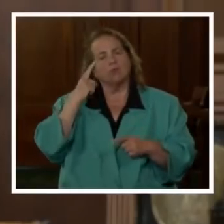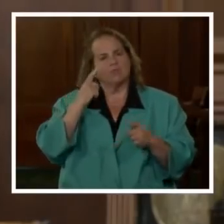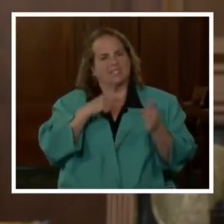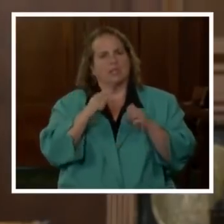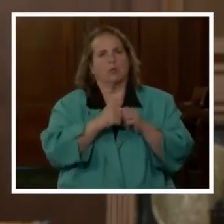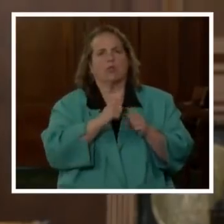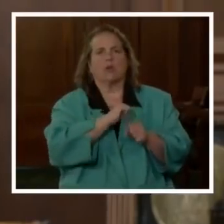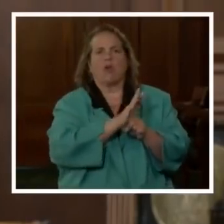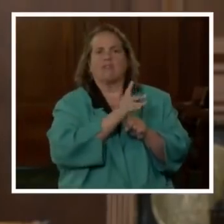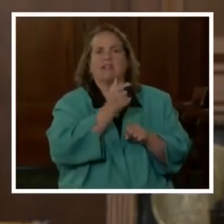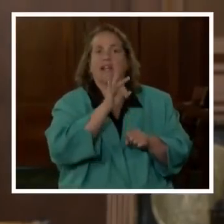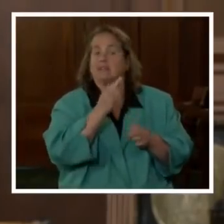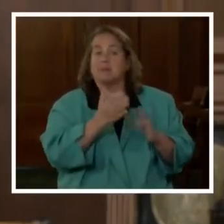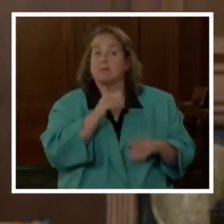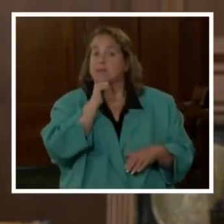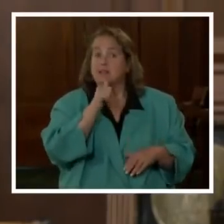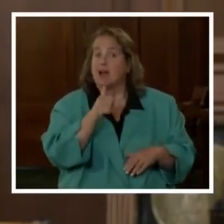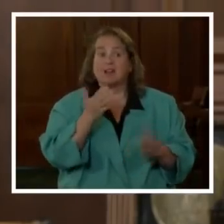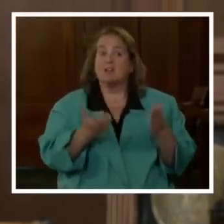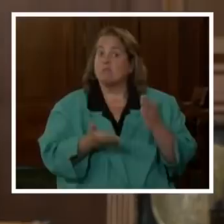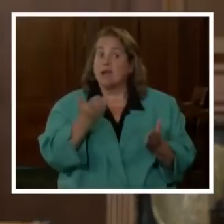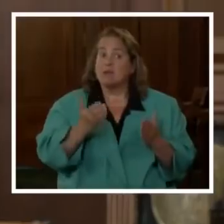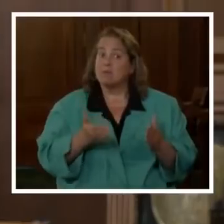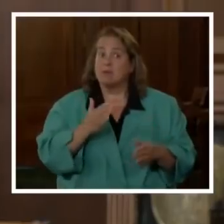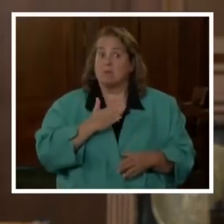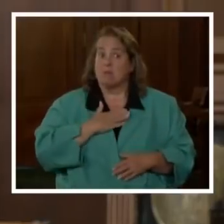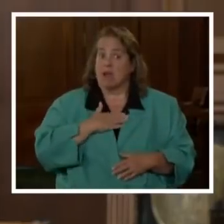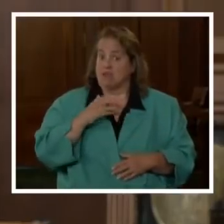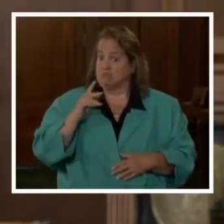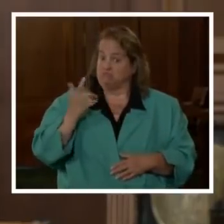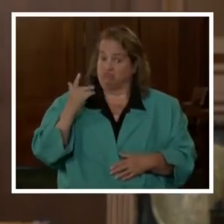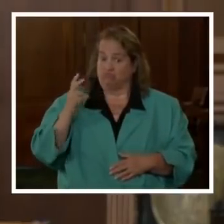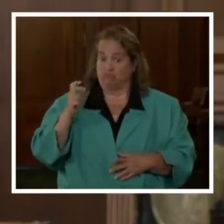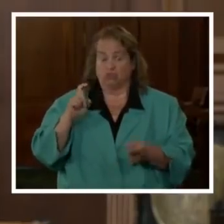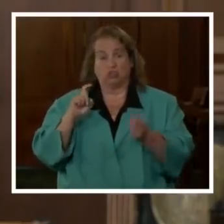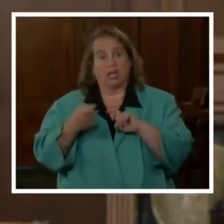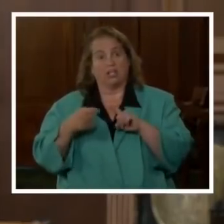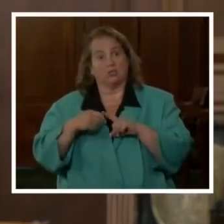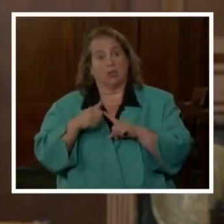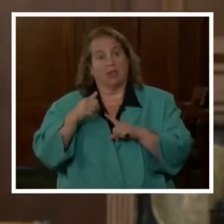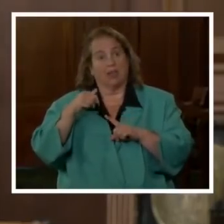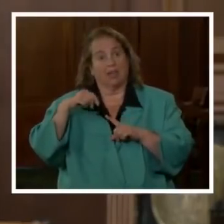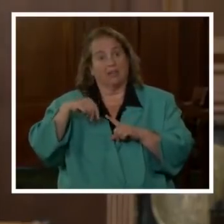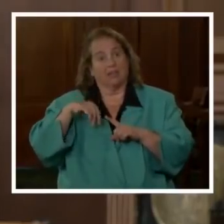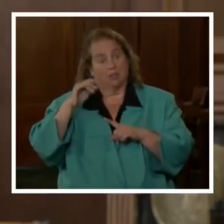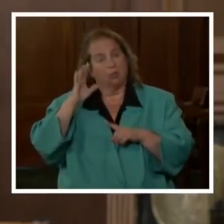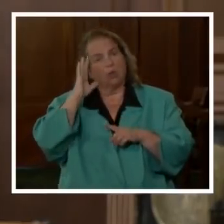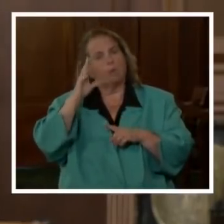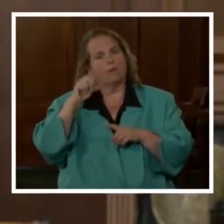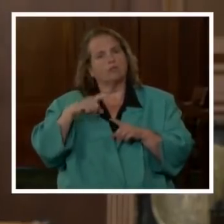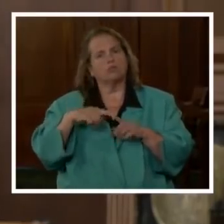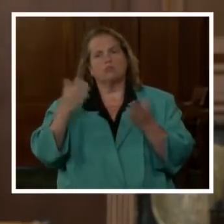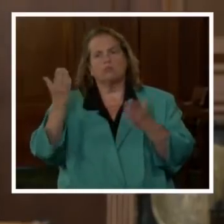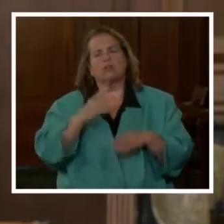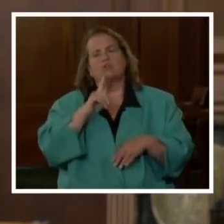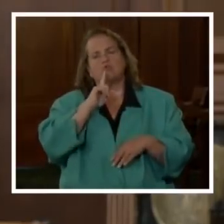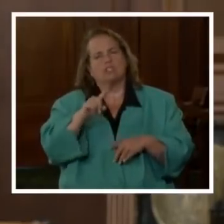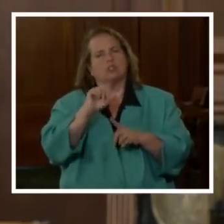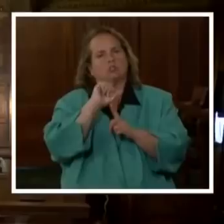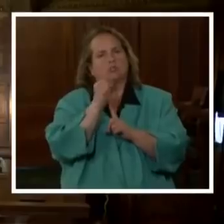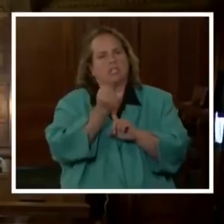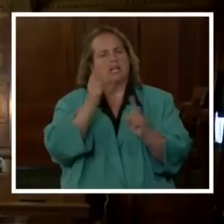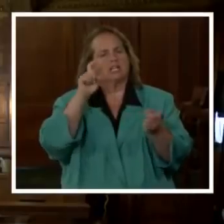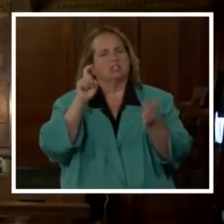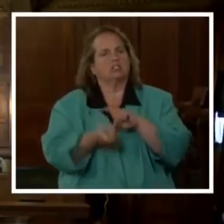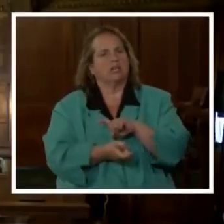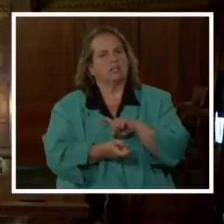COVID-19, but is instead helping to usher in real societal change, that's something that I want to try to do. Morgan. I know you